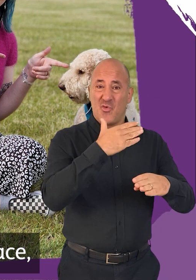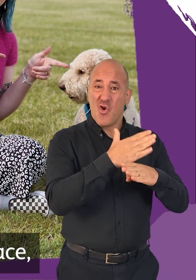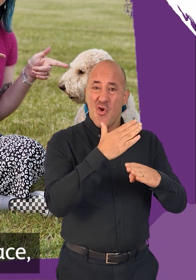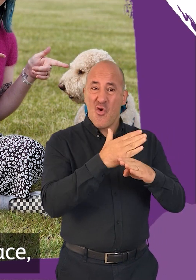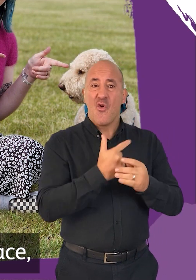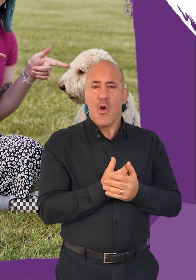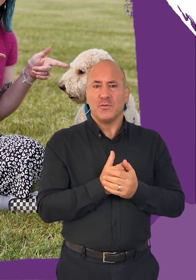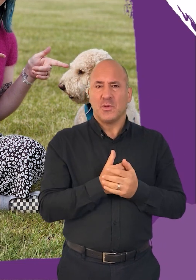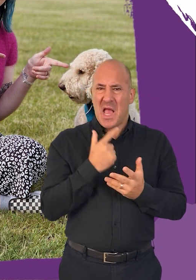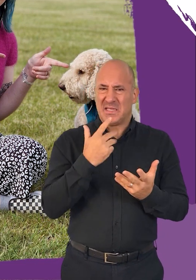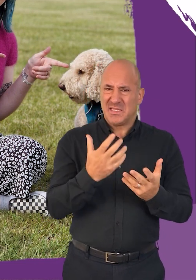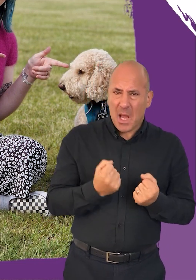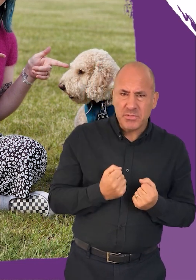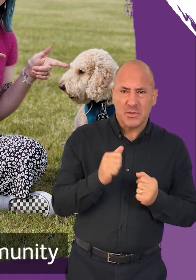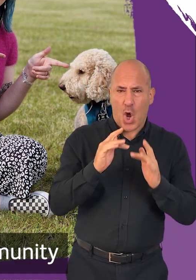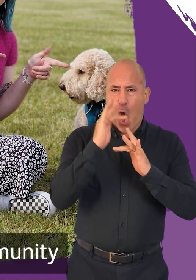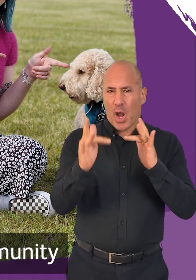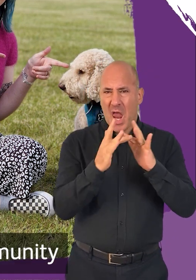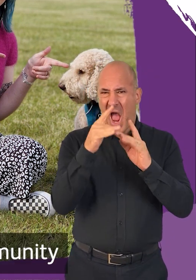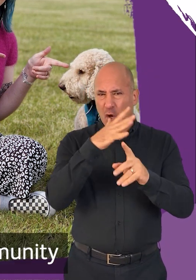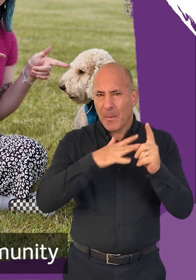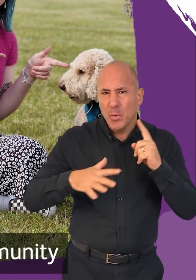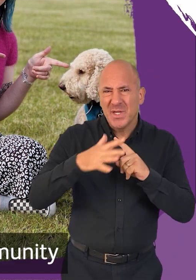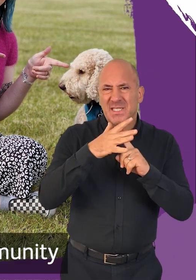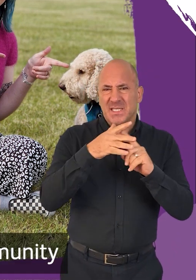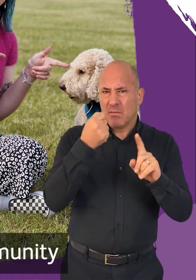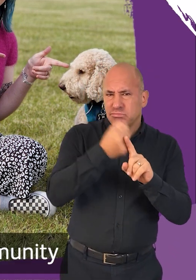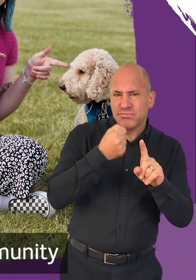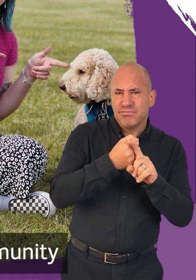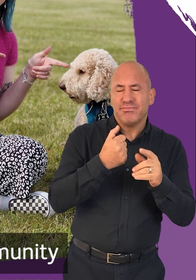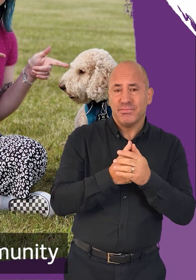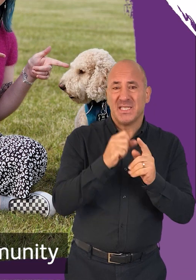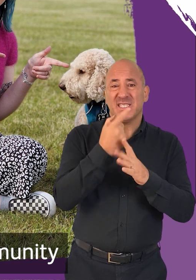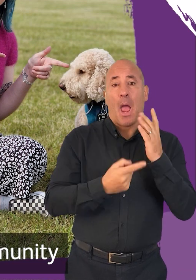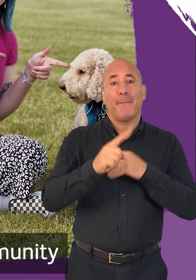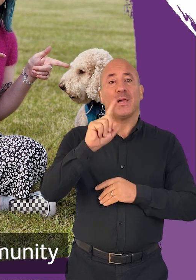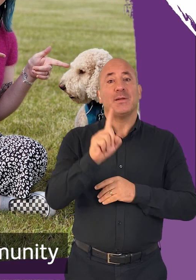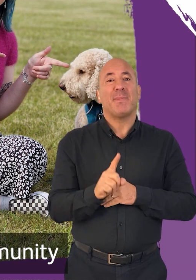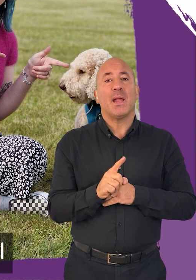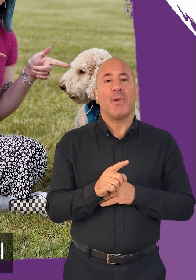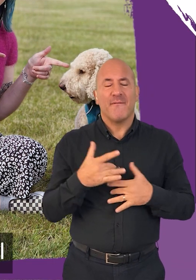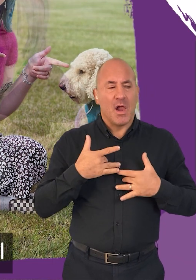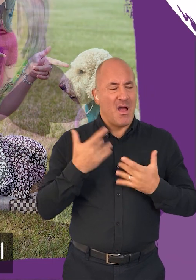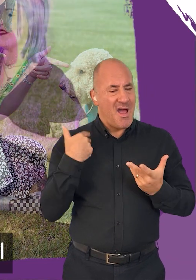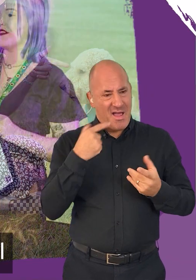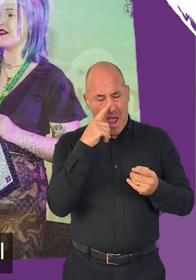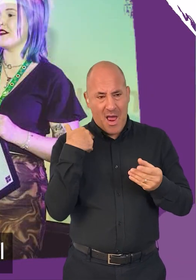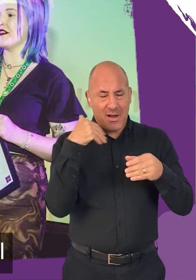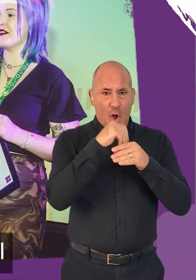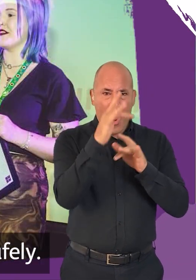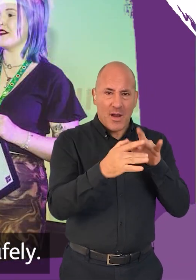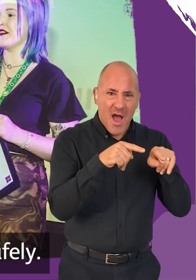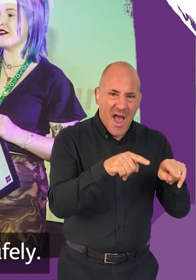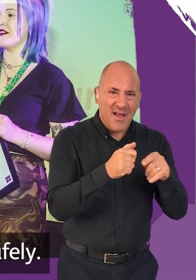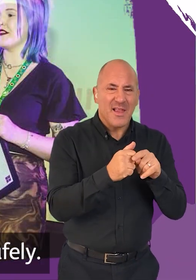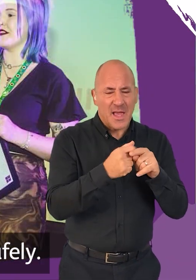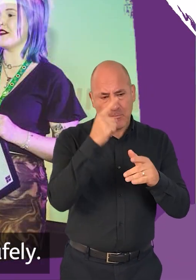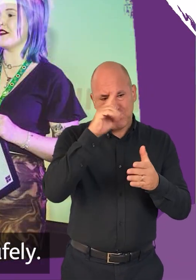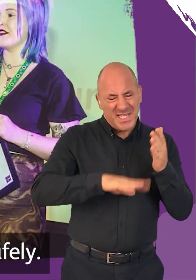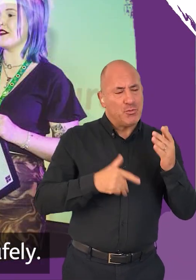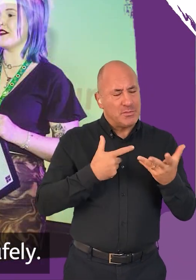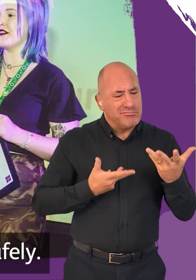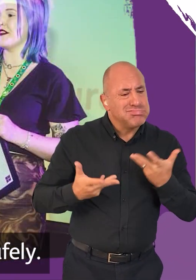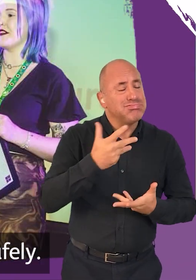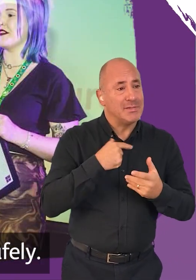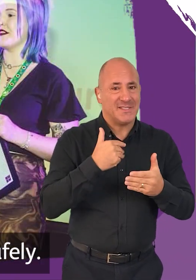autism in the workplace, and they have cultivated an accepting and validating online community where other disabled people can feel welcomed